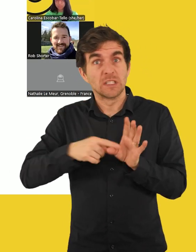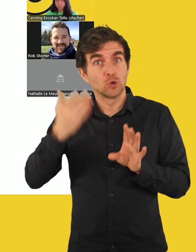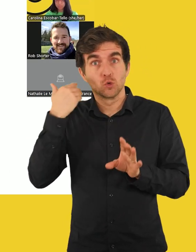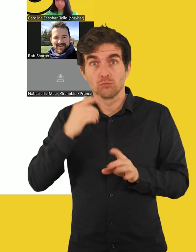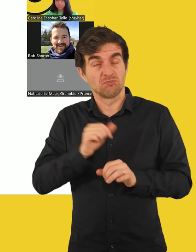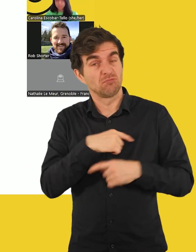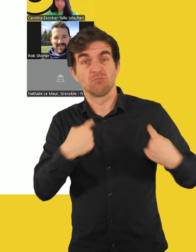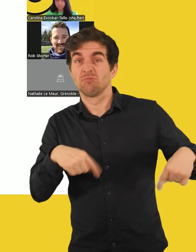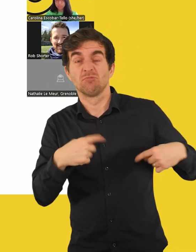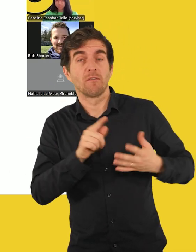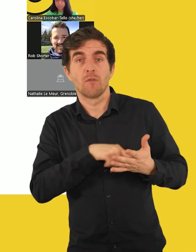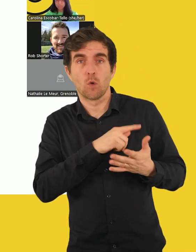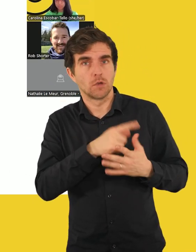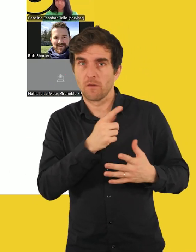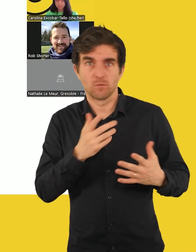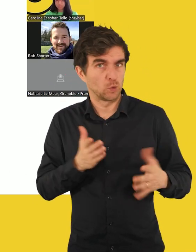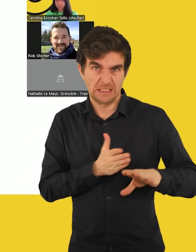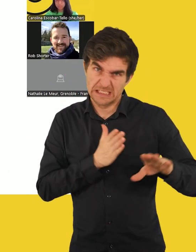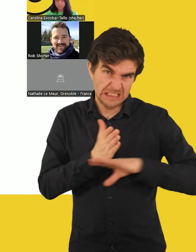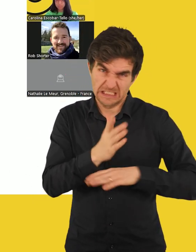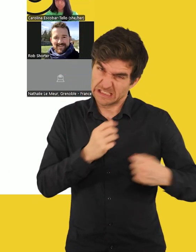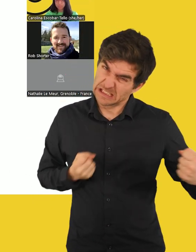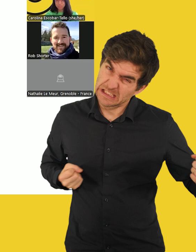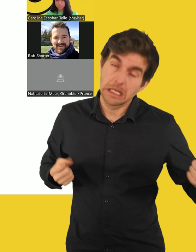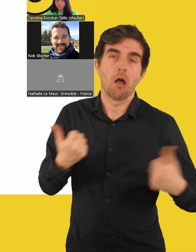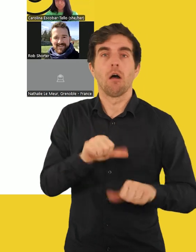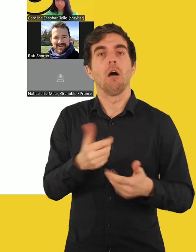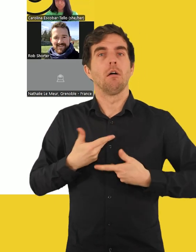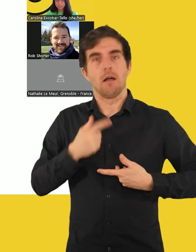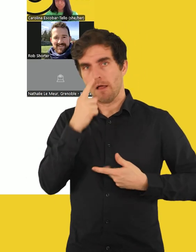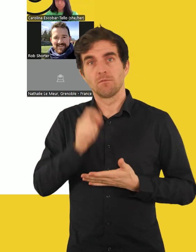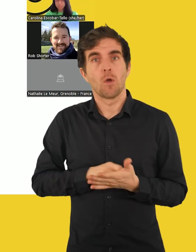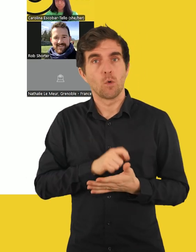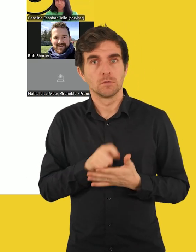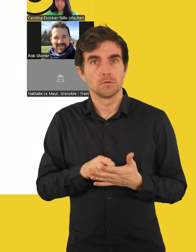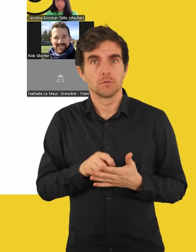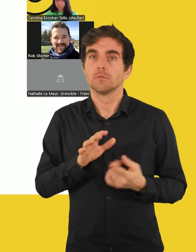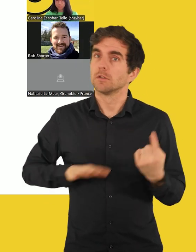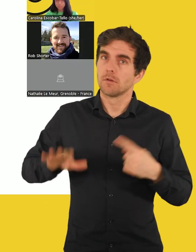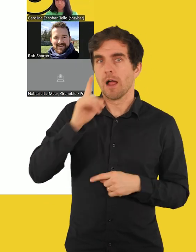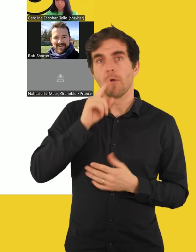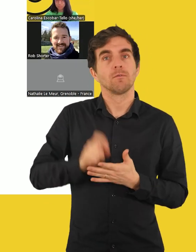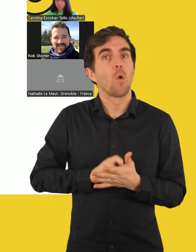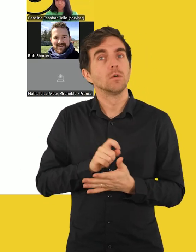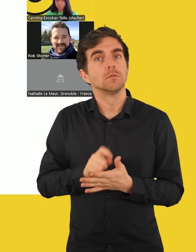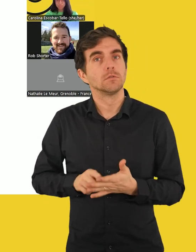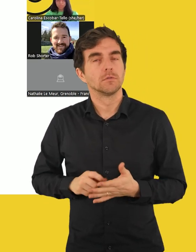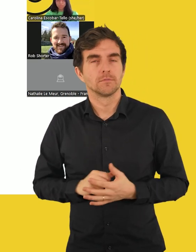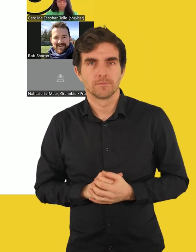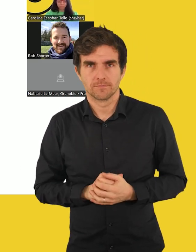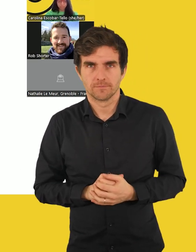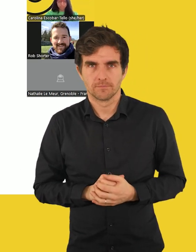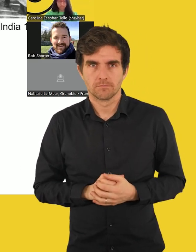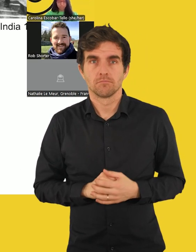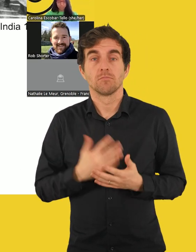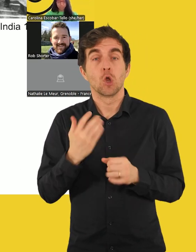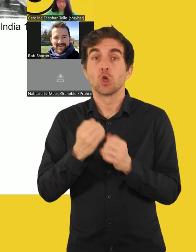over 100 years ago, they acted as if it was obvious and inevitable that women would get the